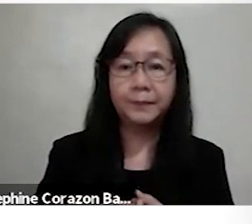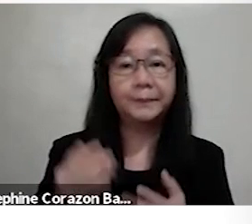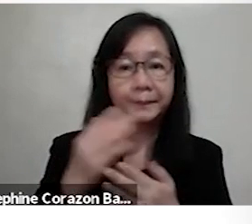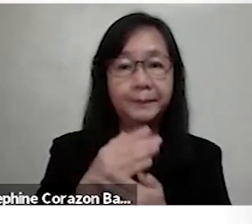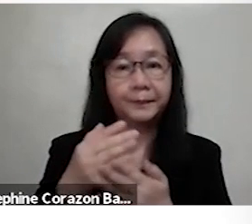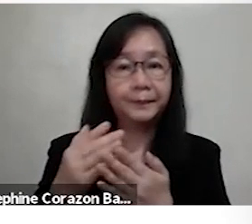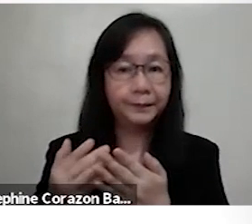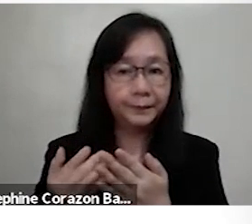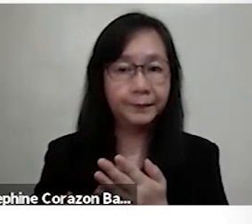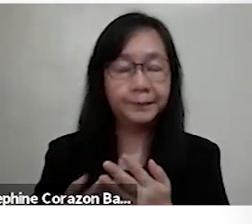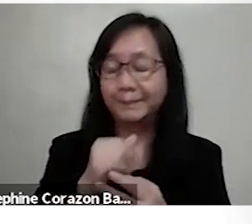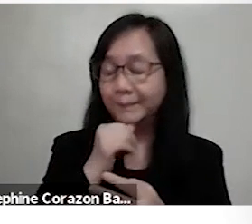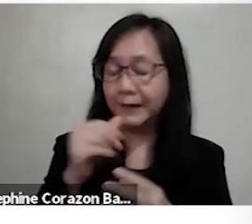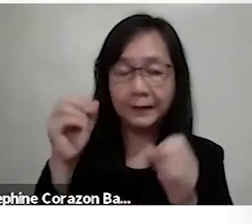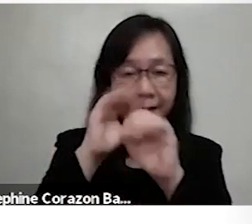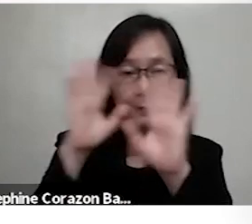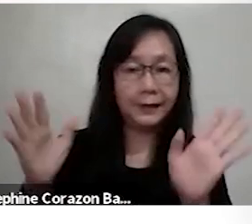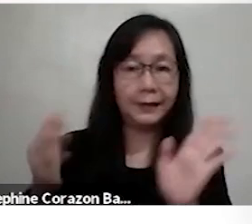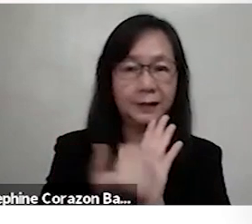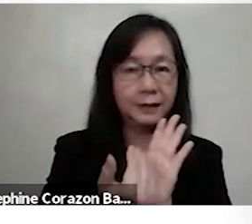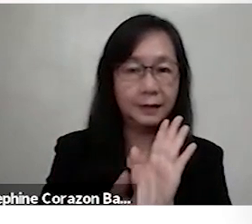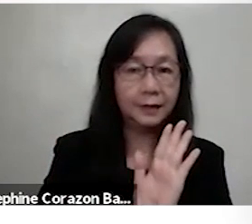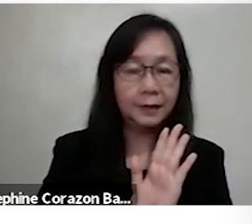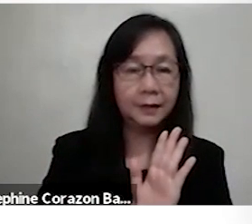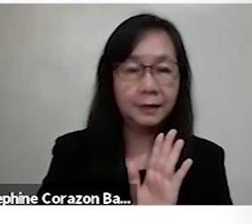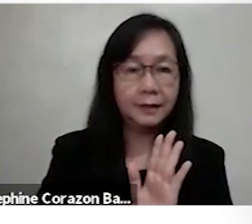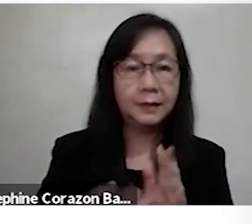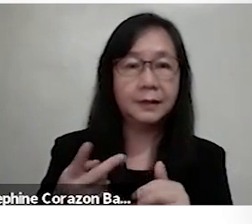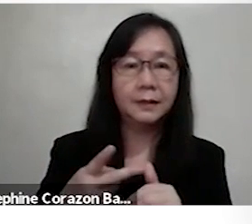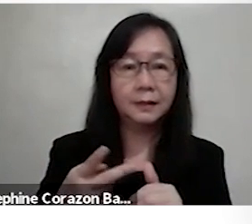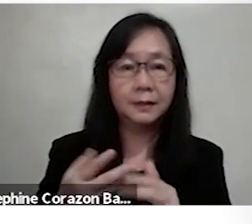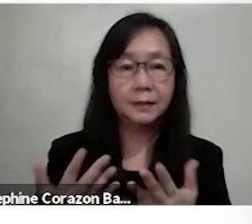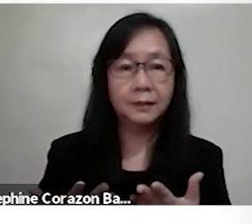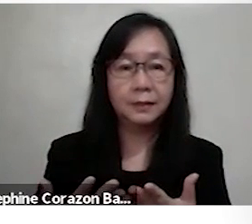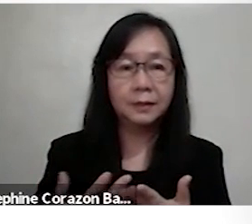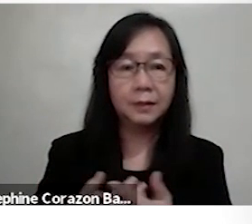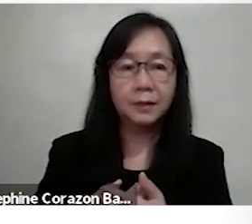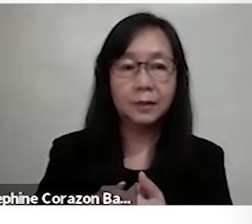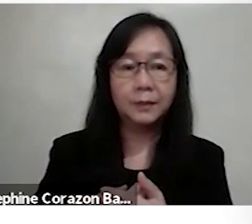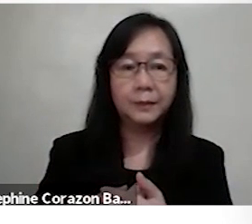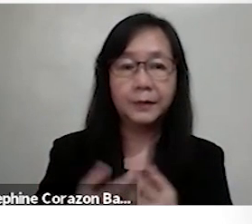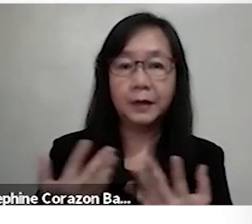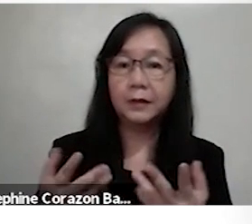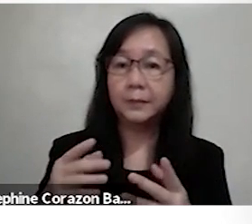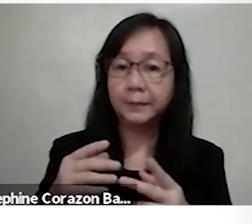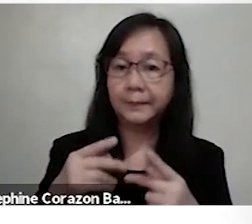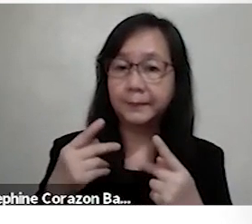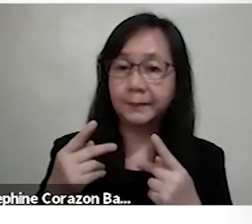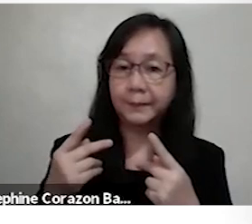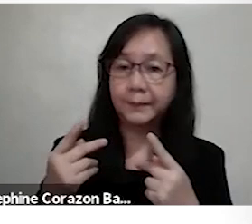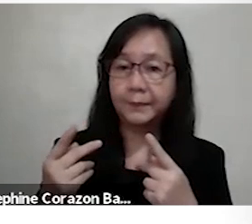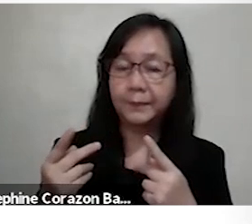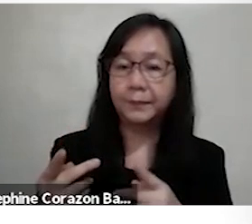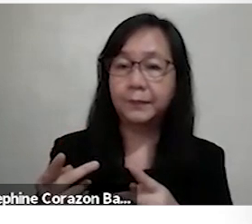CRC Cambodia, we have developed online child rights monitoring system. But currently,